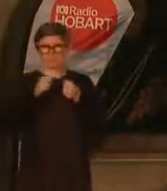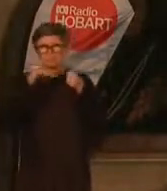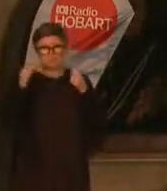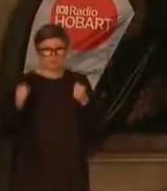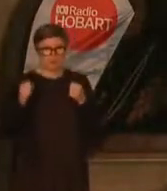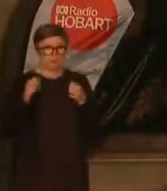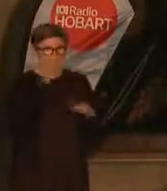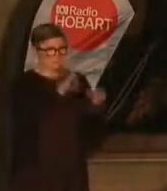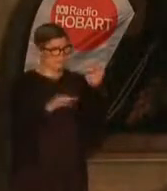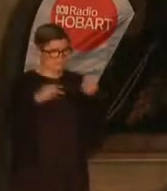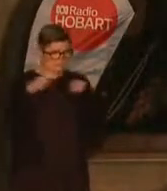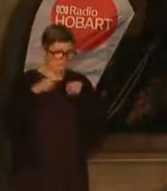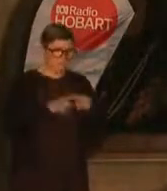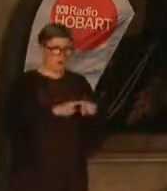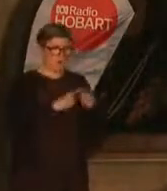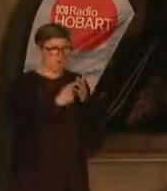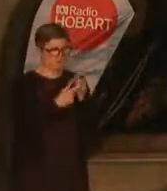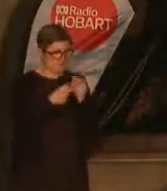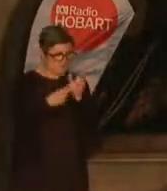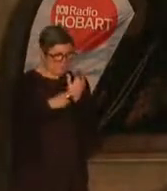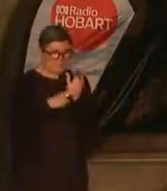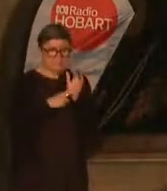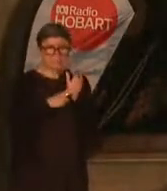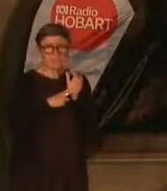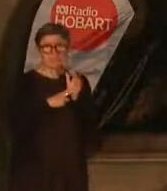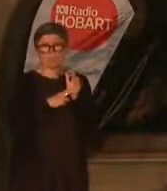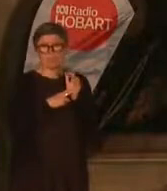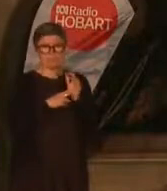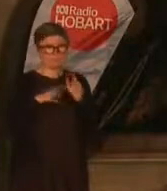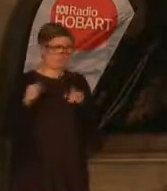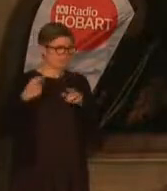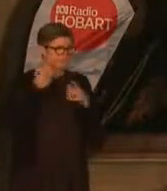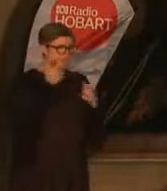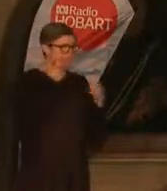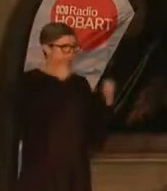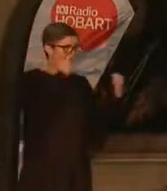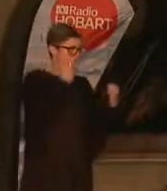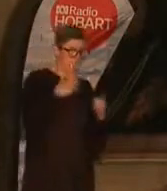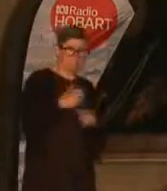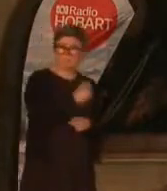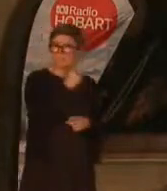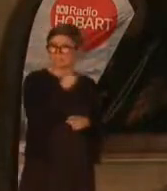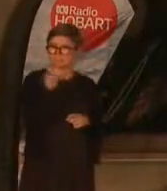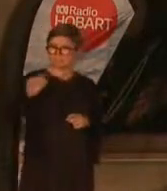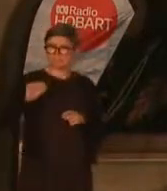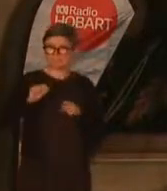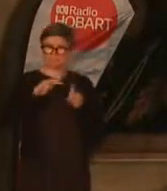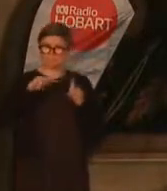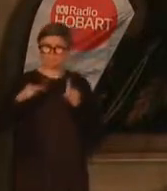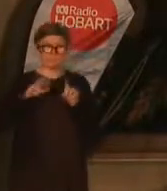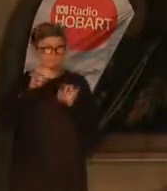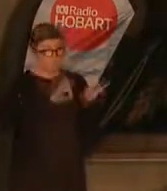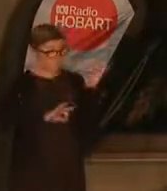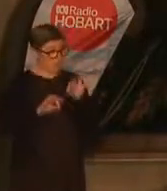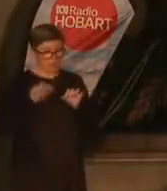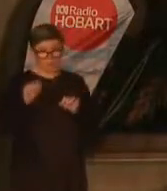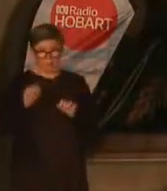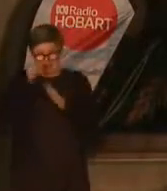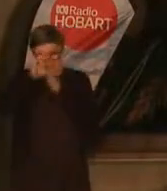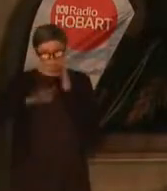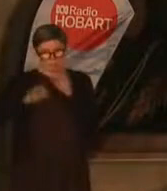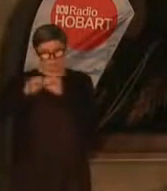reason, and really sort of unbiased evidence-based knowledge system. It is obviously one knowledge system